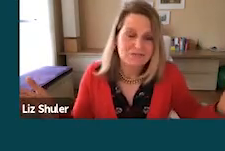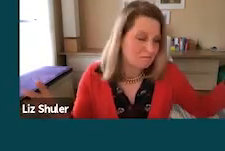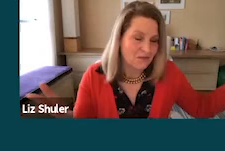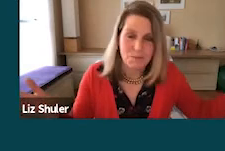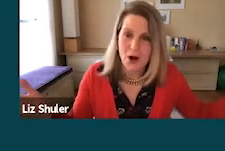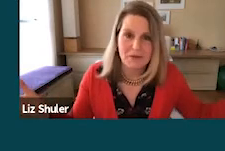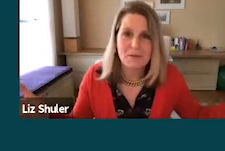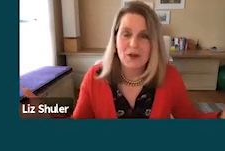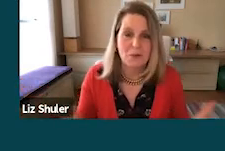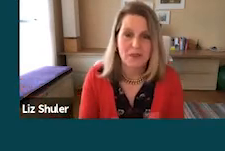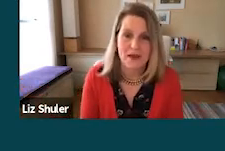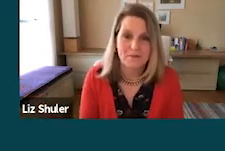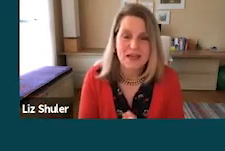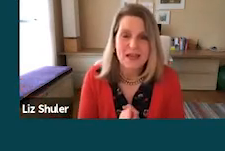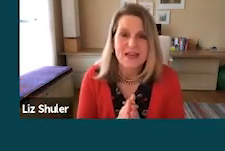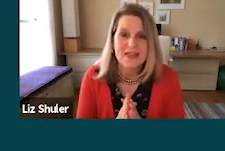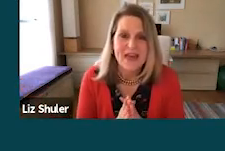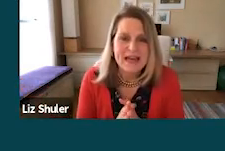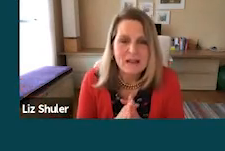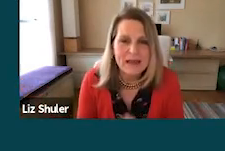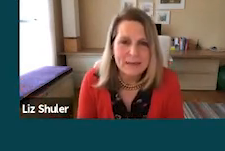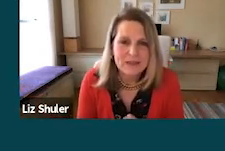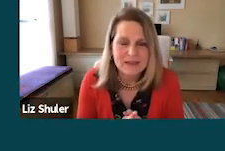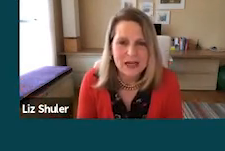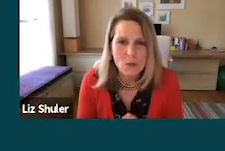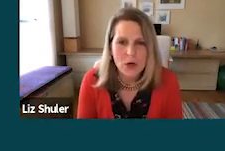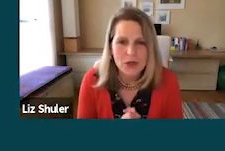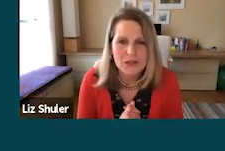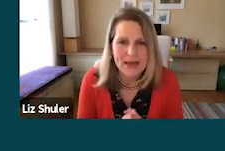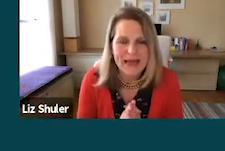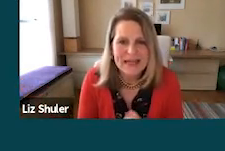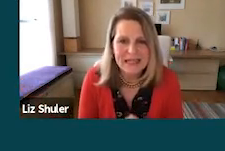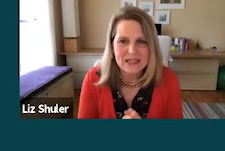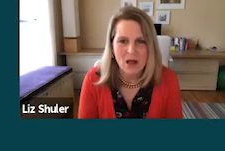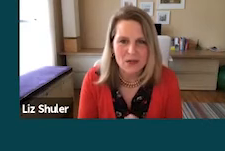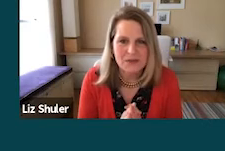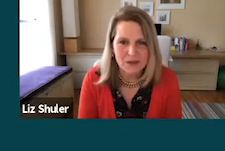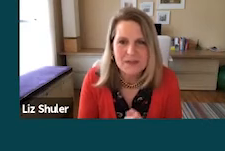DoorDash, probably familiar with them. They claimed that their workers make